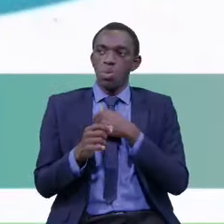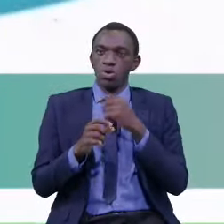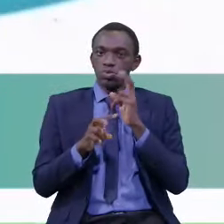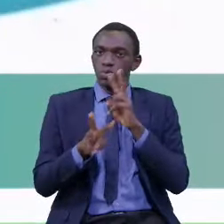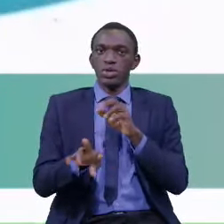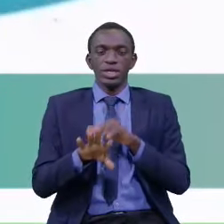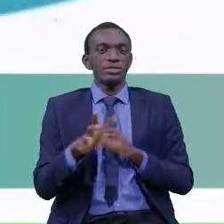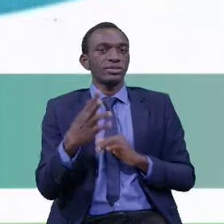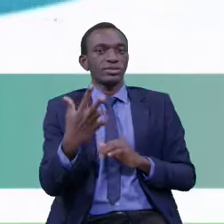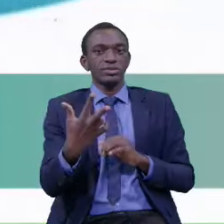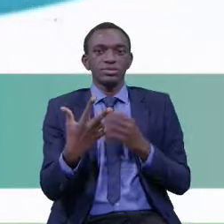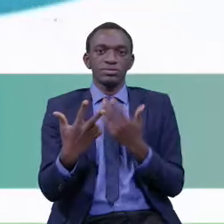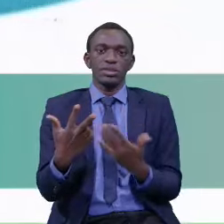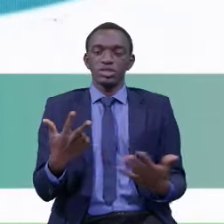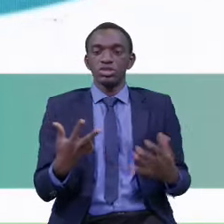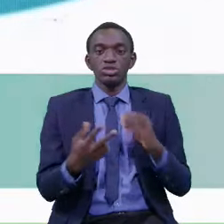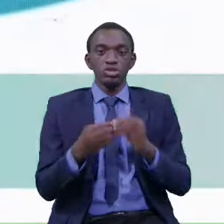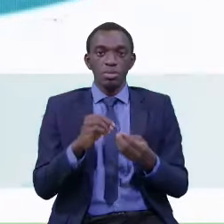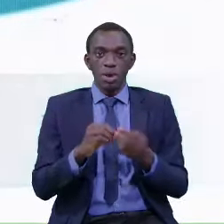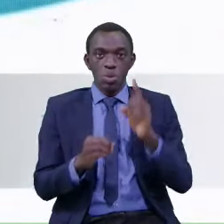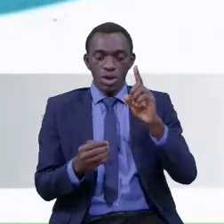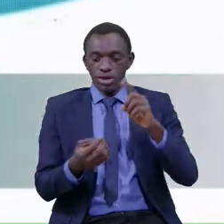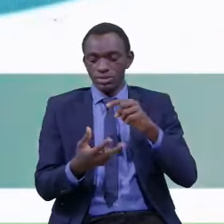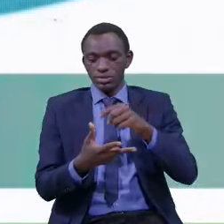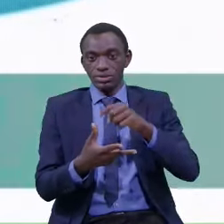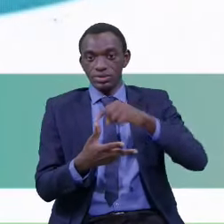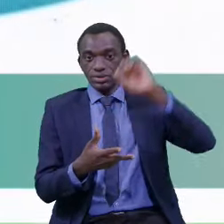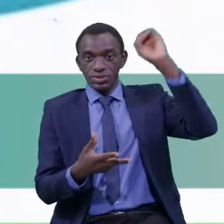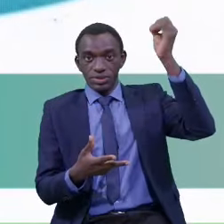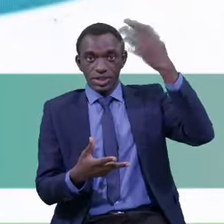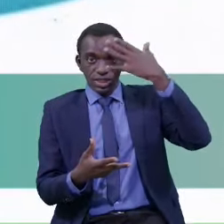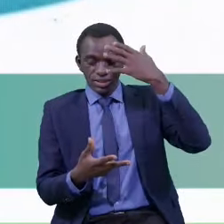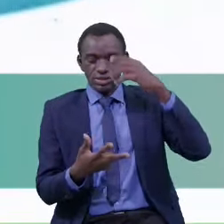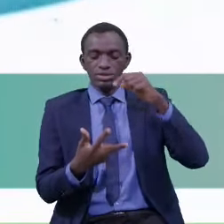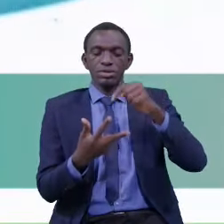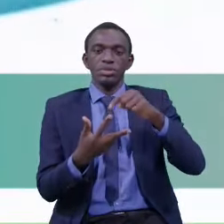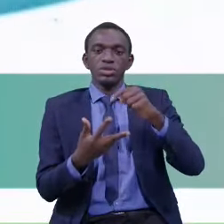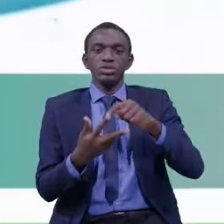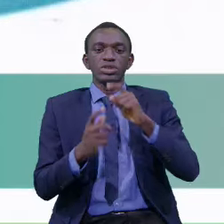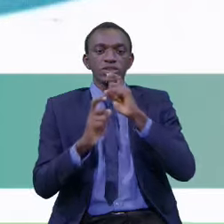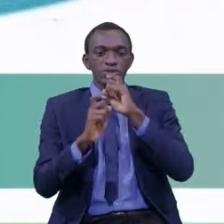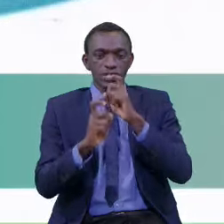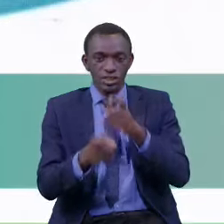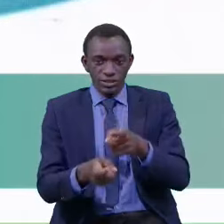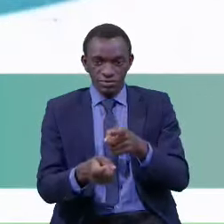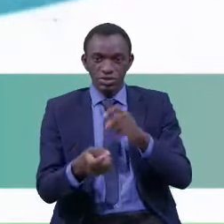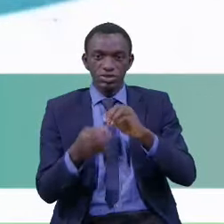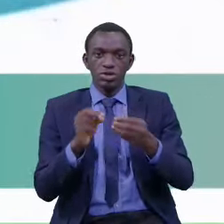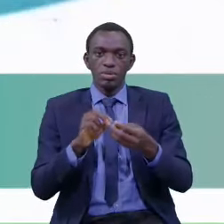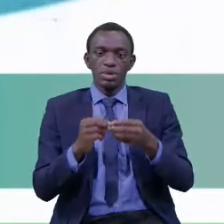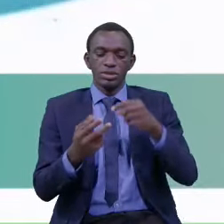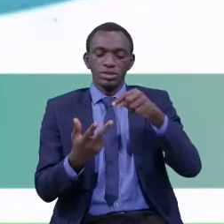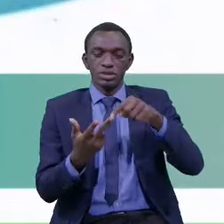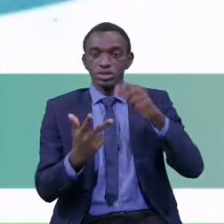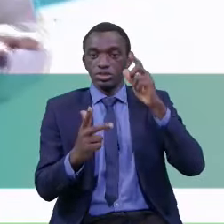one is grace. Number two, gifts. Number three, goals. And we have to